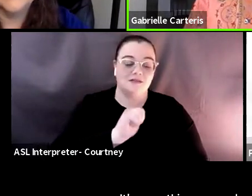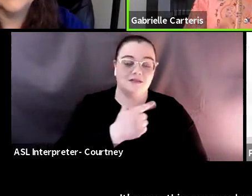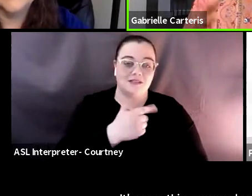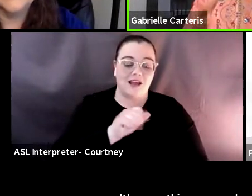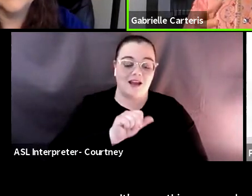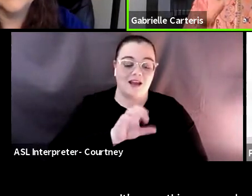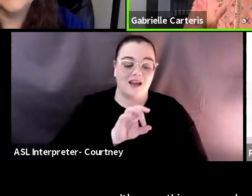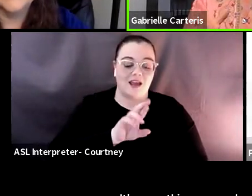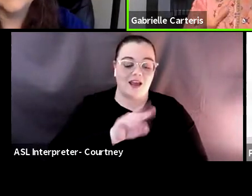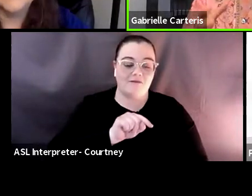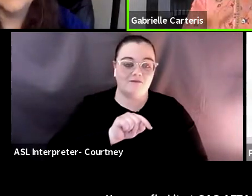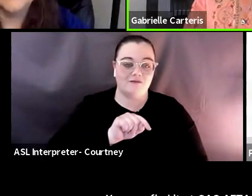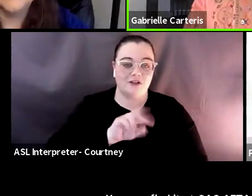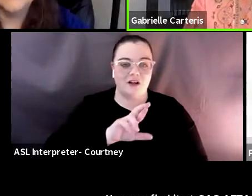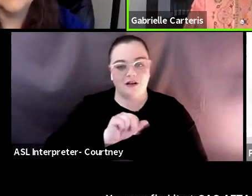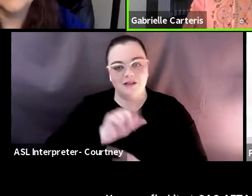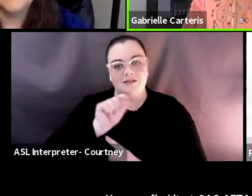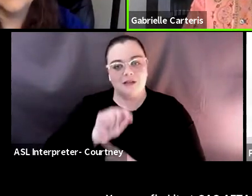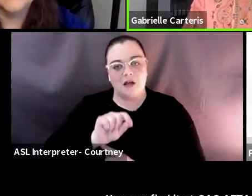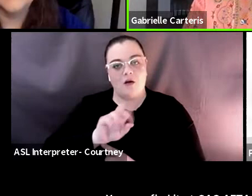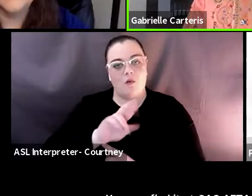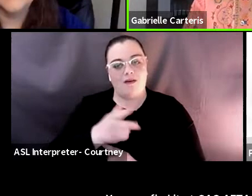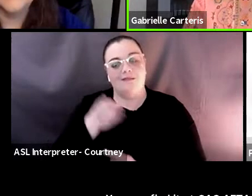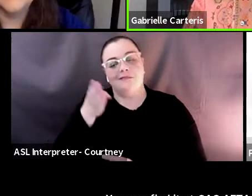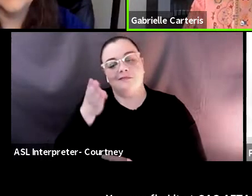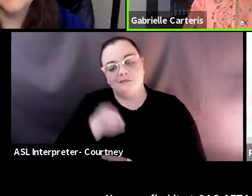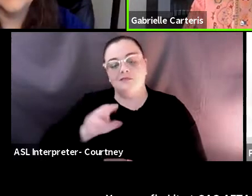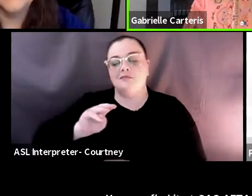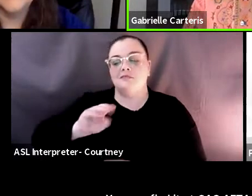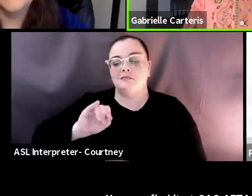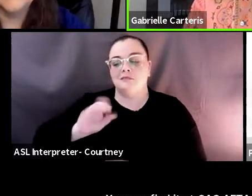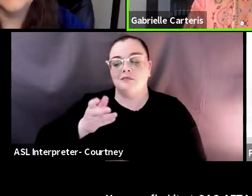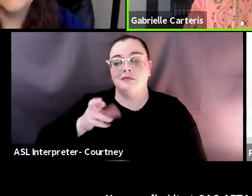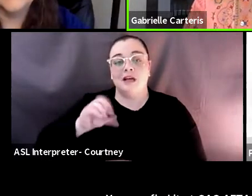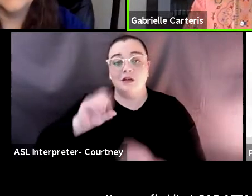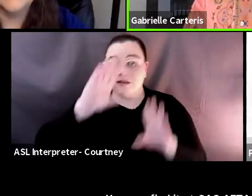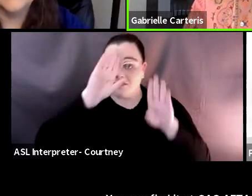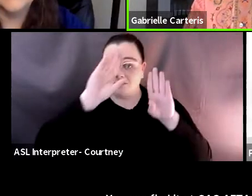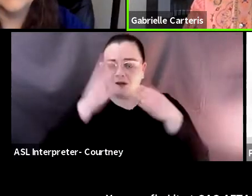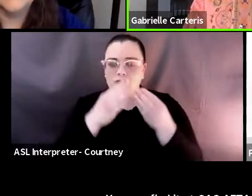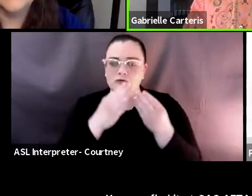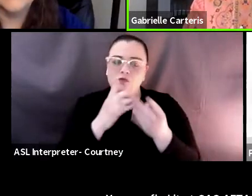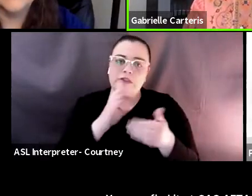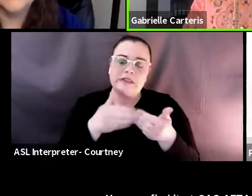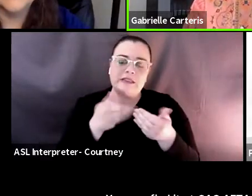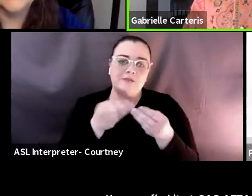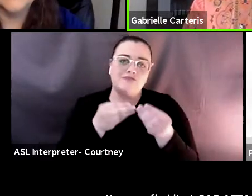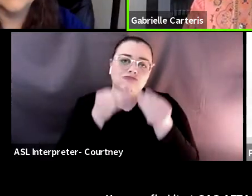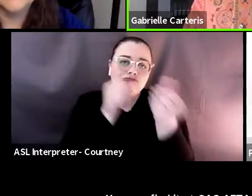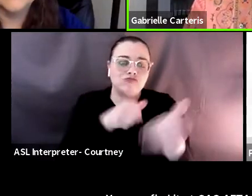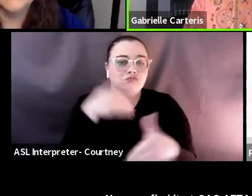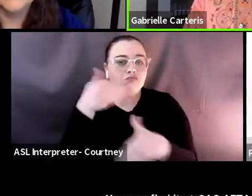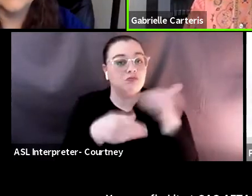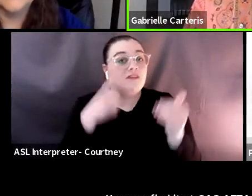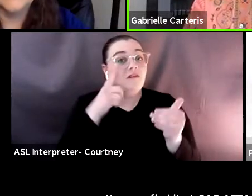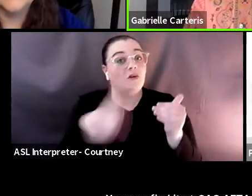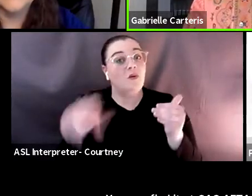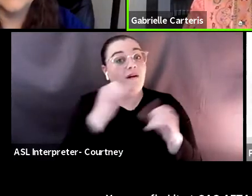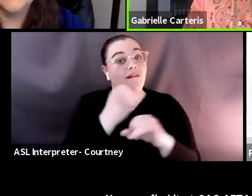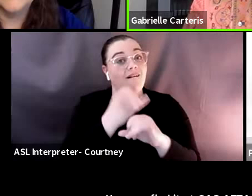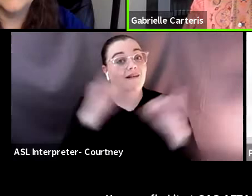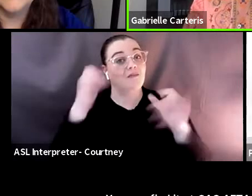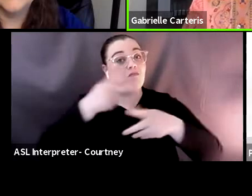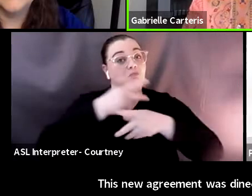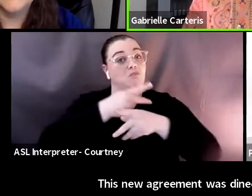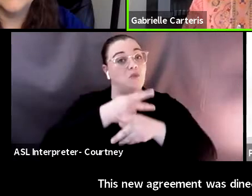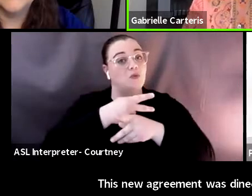sagaftra.org/micro. This new agreement was designed to provide a streamlined signatory process for independent producers, which many of you are.